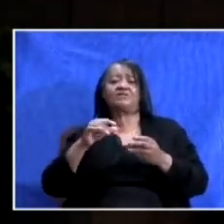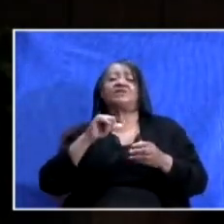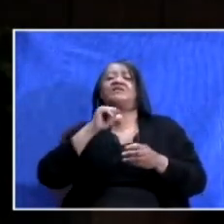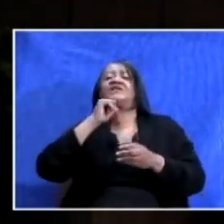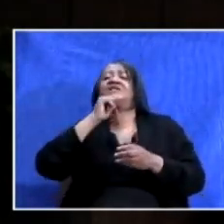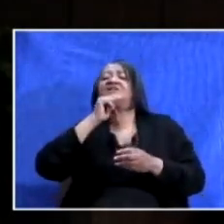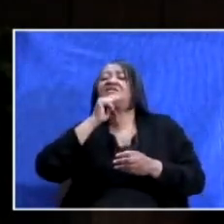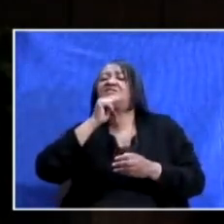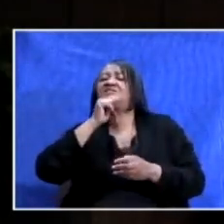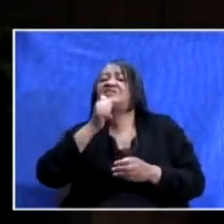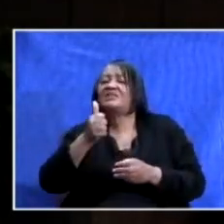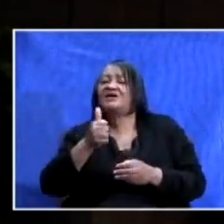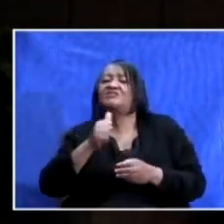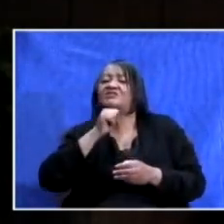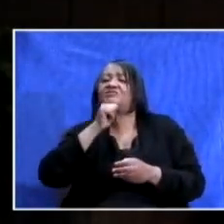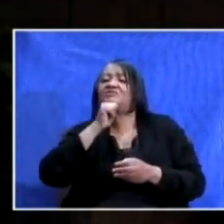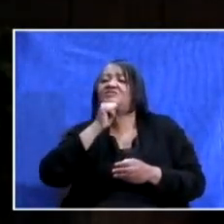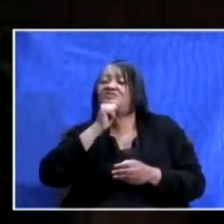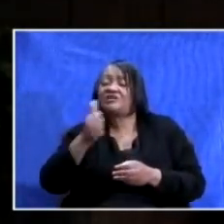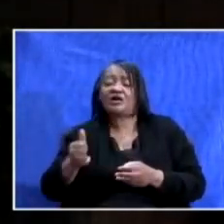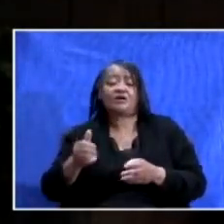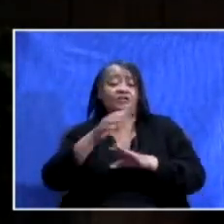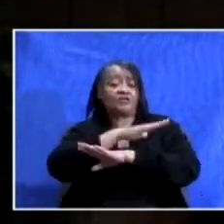not pervert justice